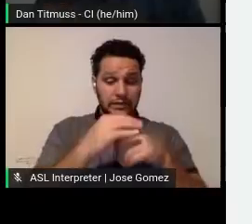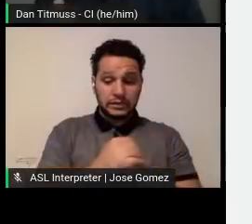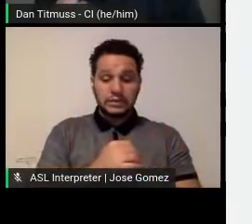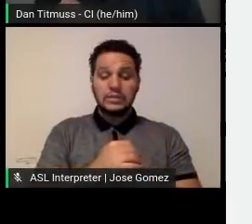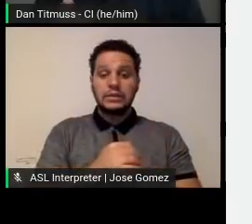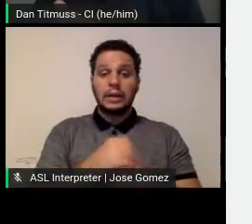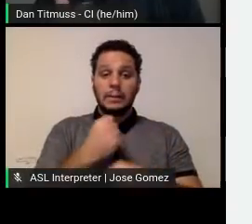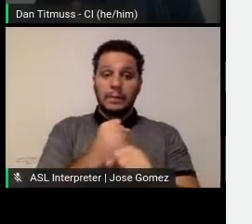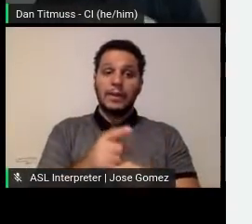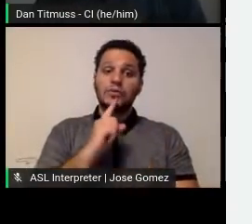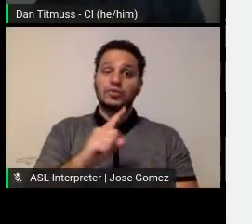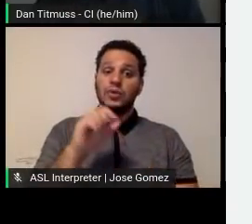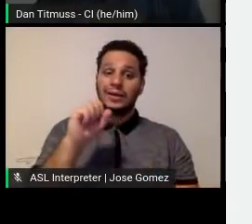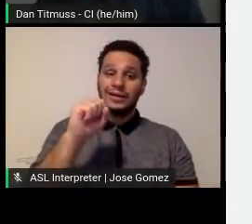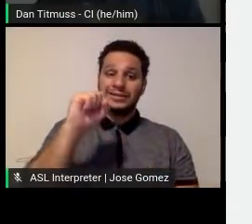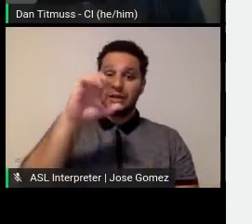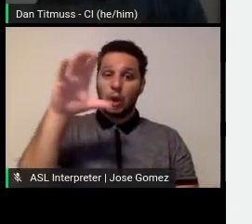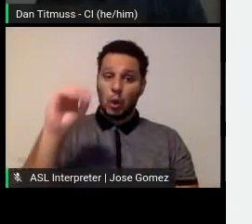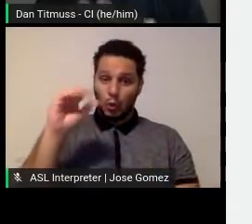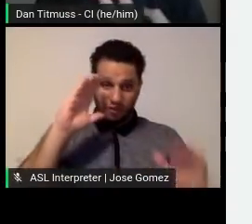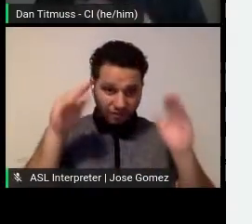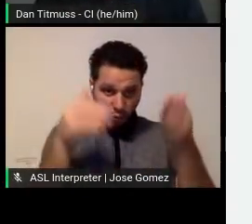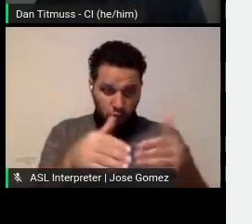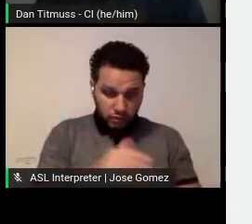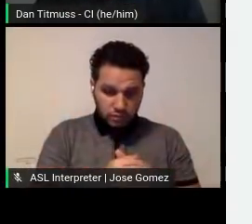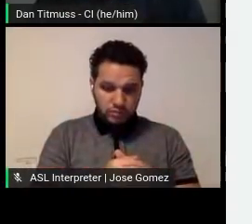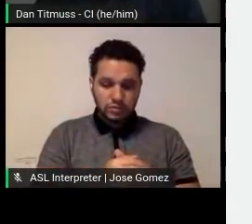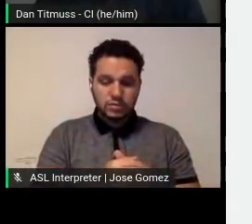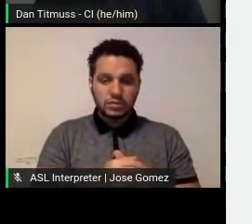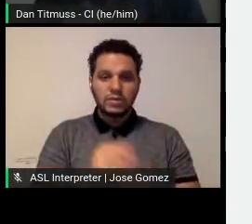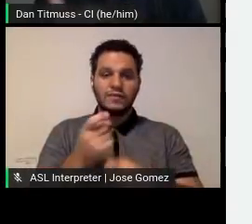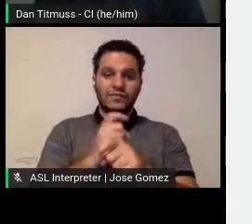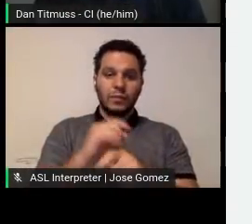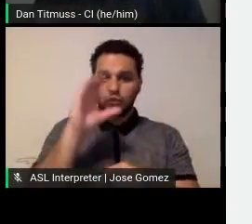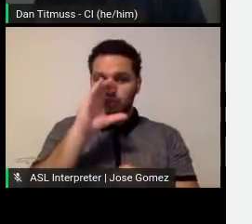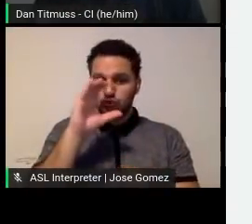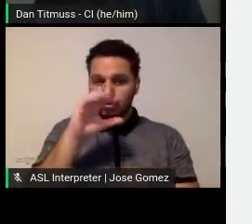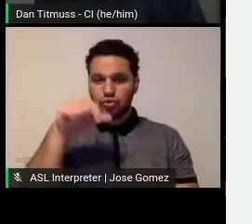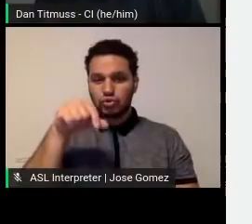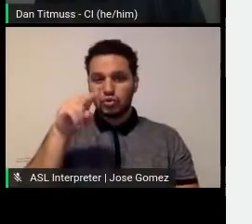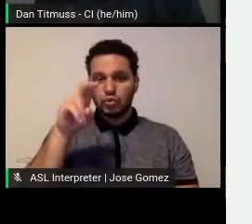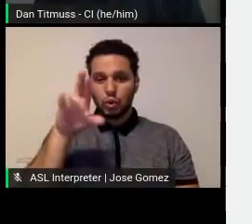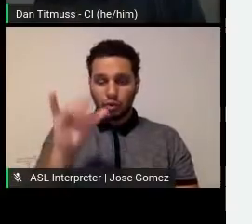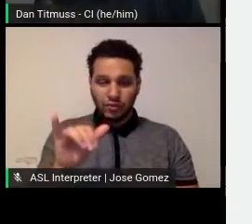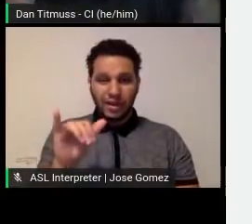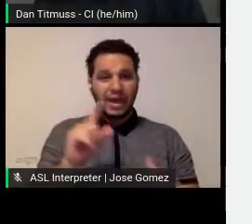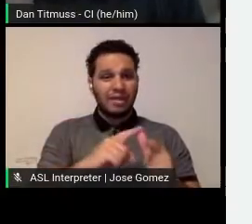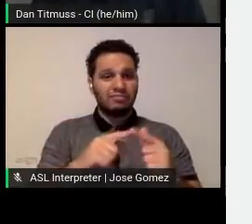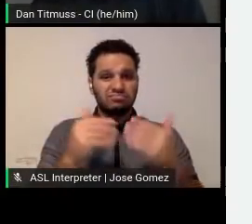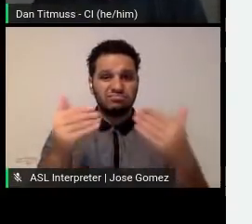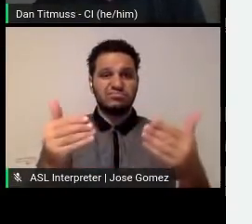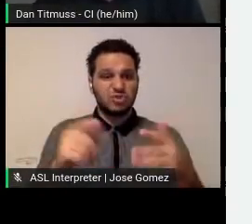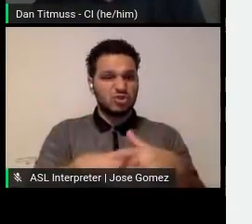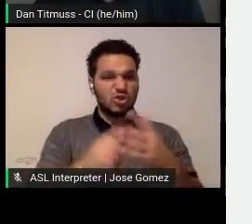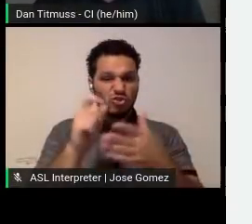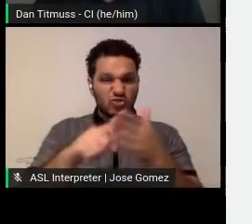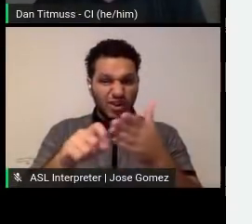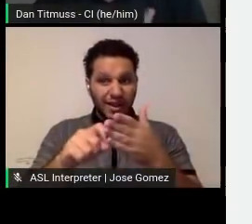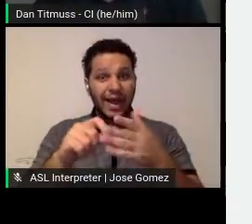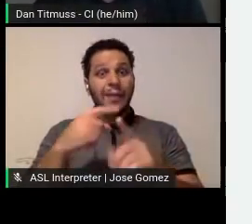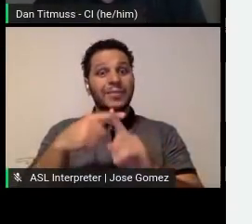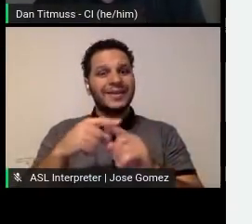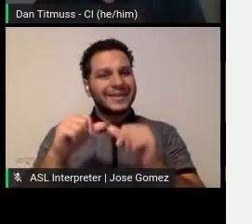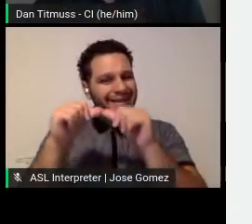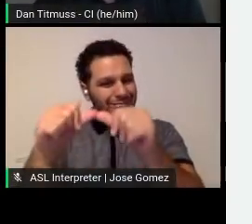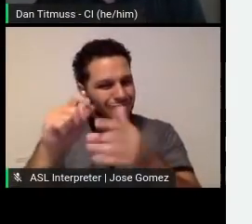it's SEO focused. It comes from a search query, and then get to writing, and finally keep writing.